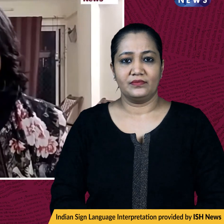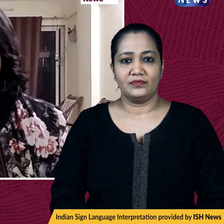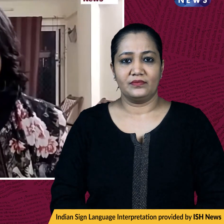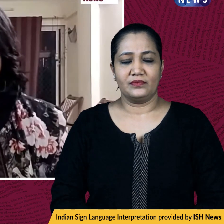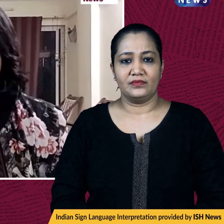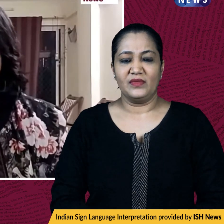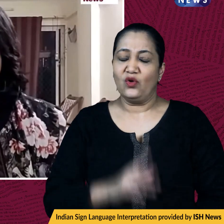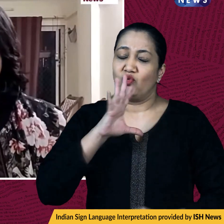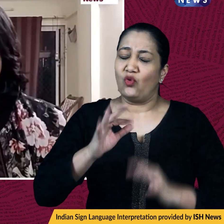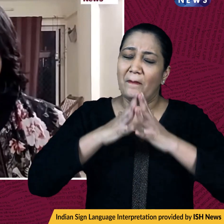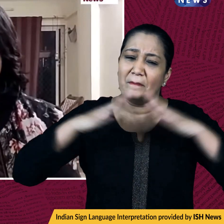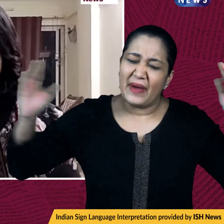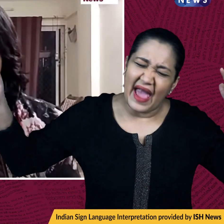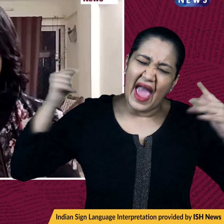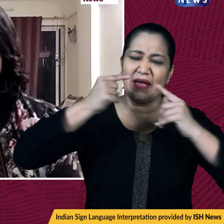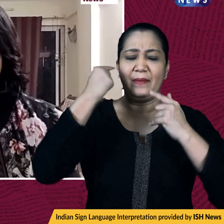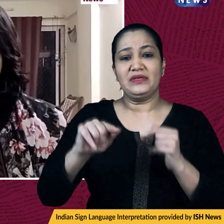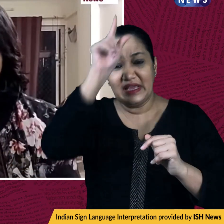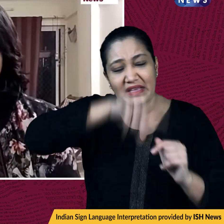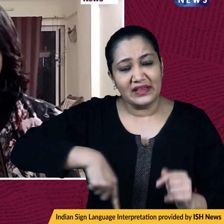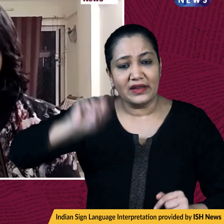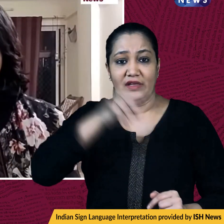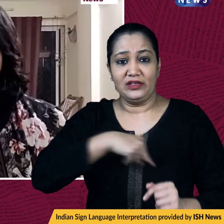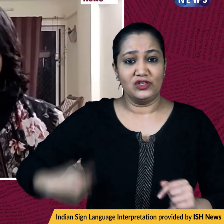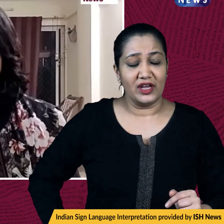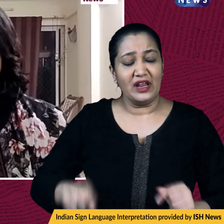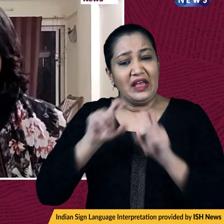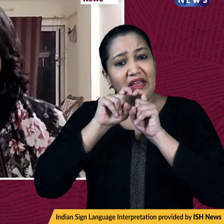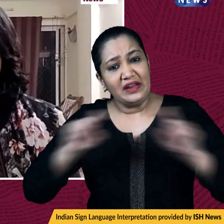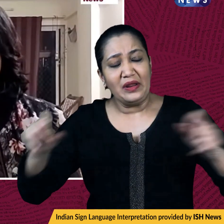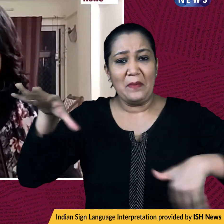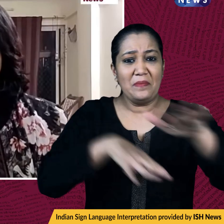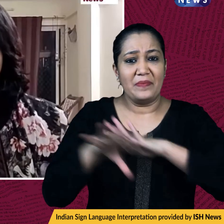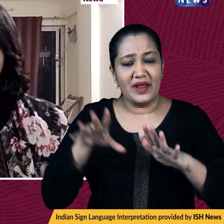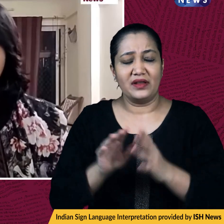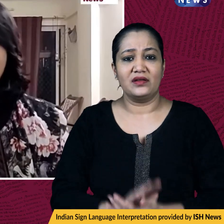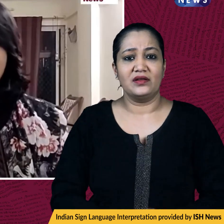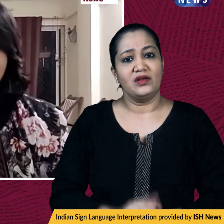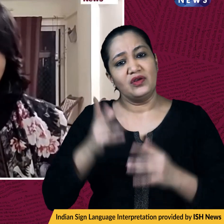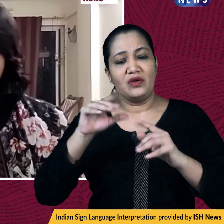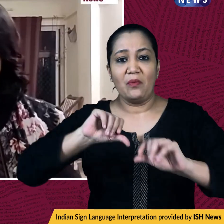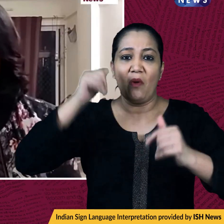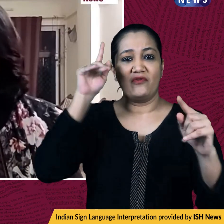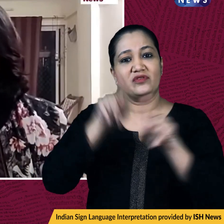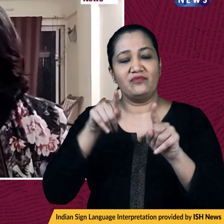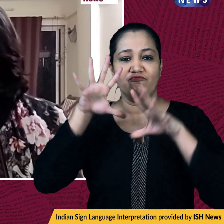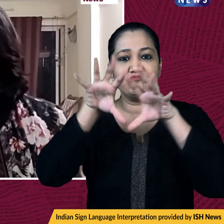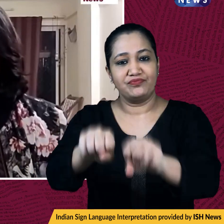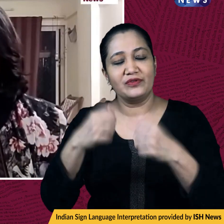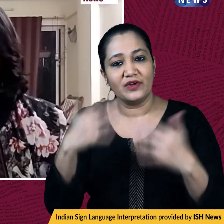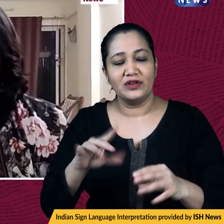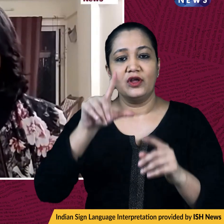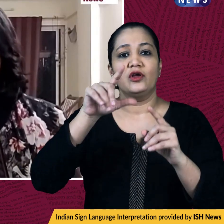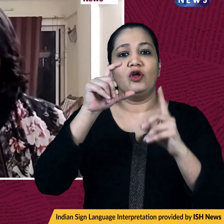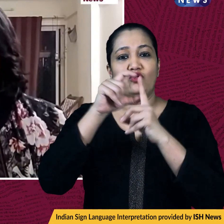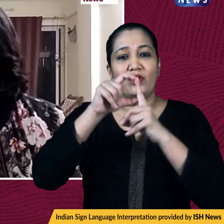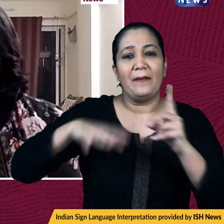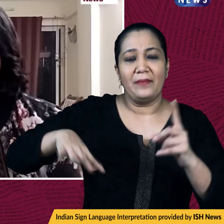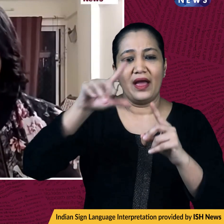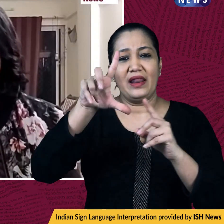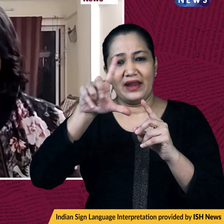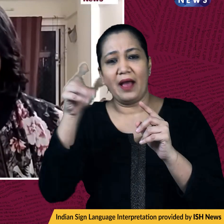single biggest sin you have committed against the people of India. China has a clear-cut plan which they have implemented in Doklam